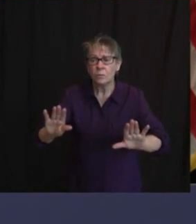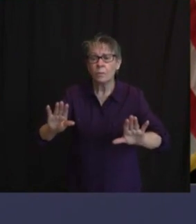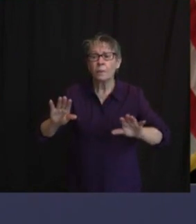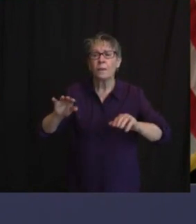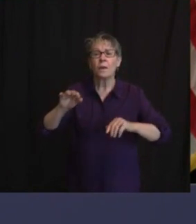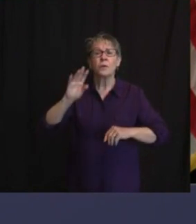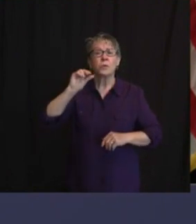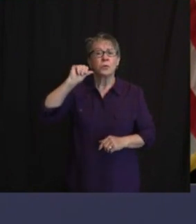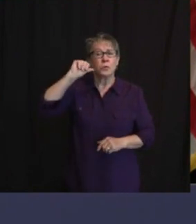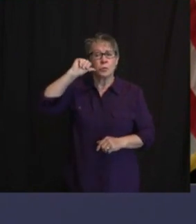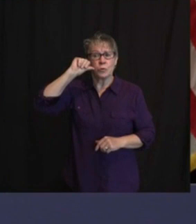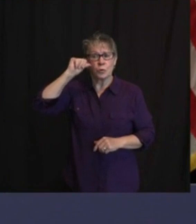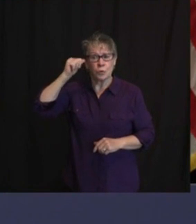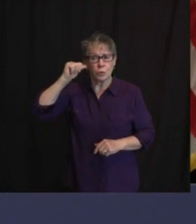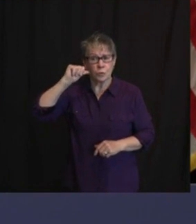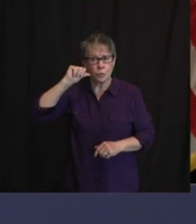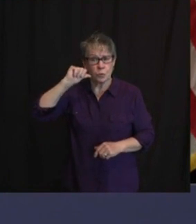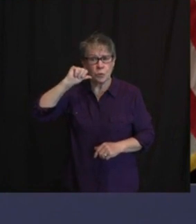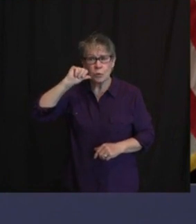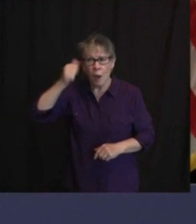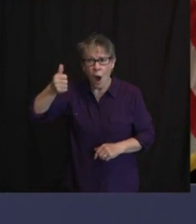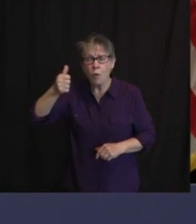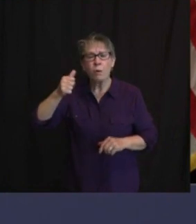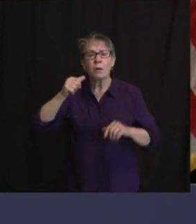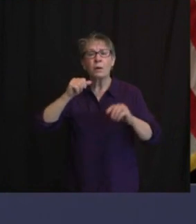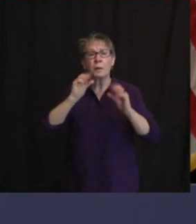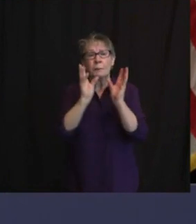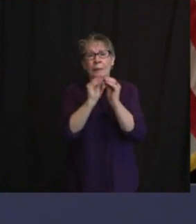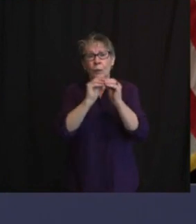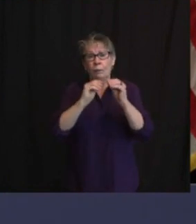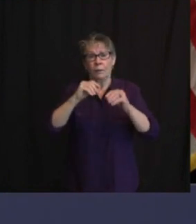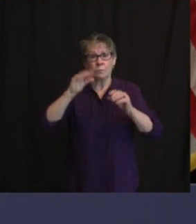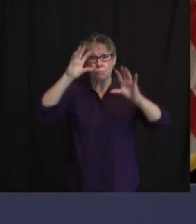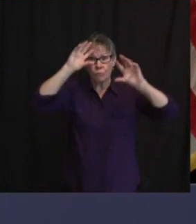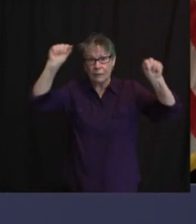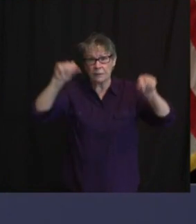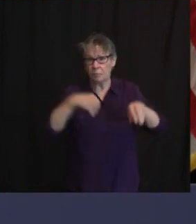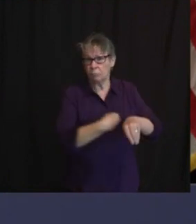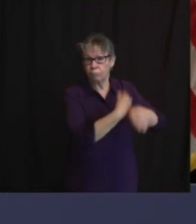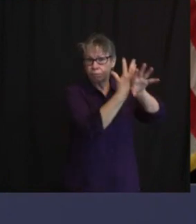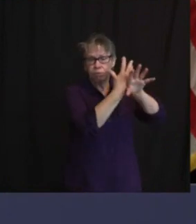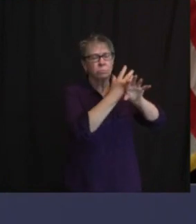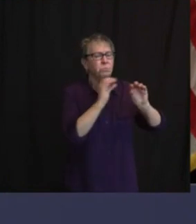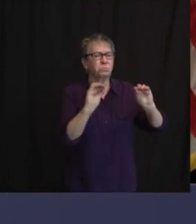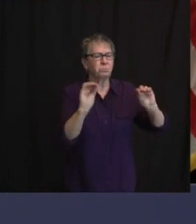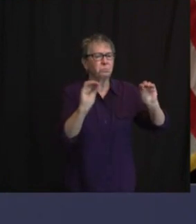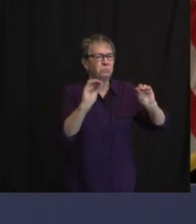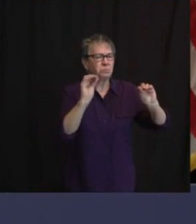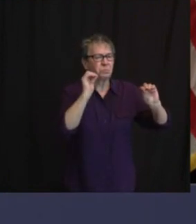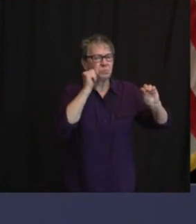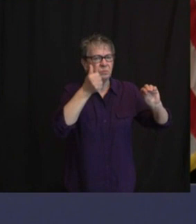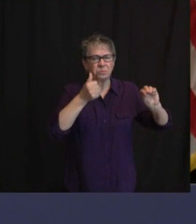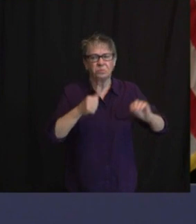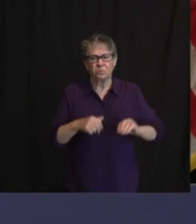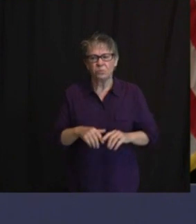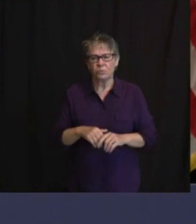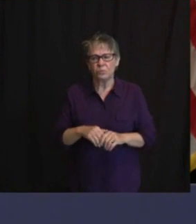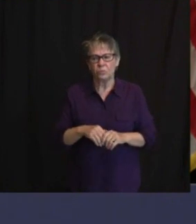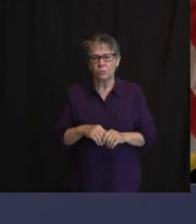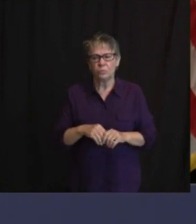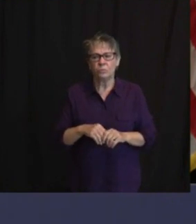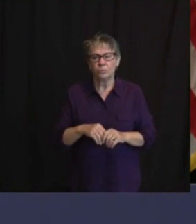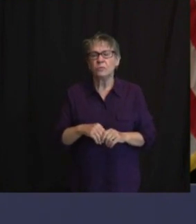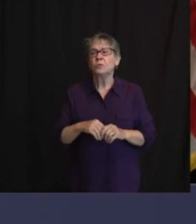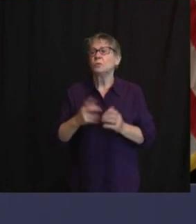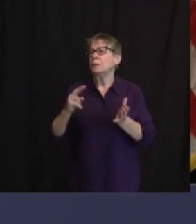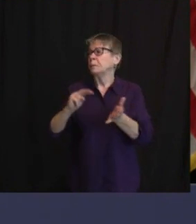you hear otherwise. I would expect the same for Friday and Saturday as well. So we'll stay on the